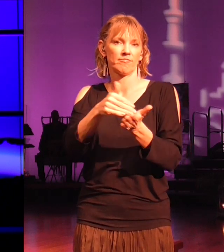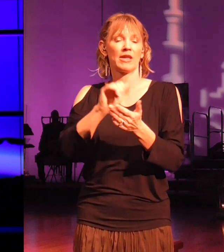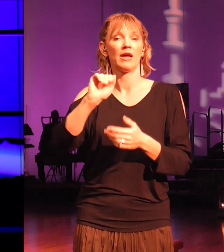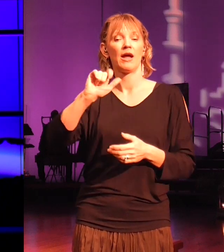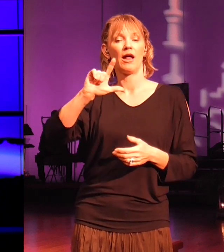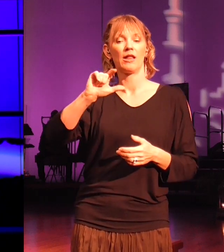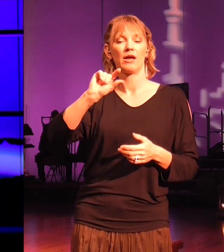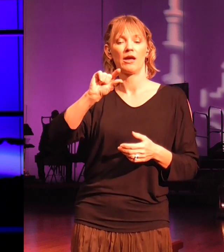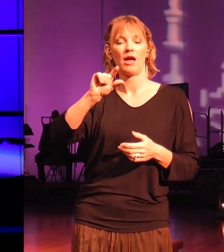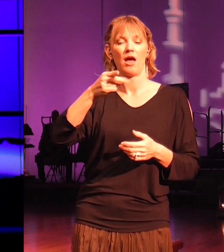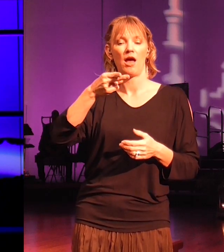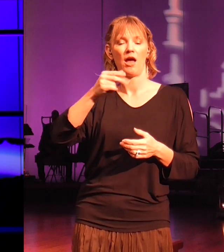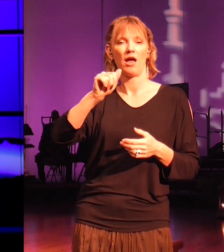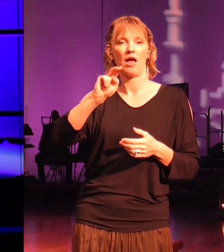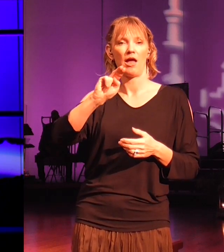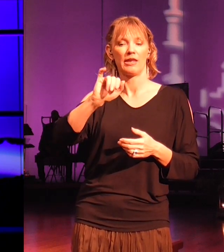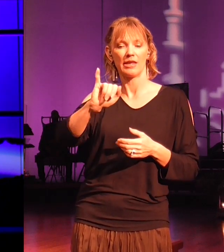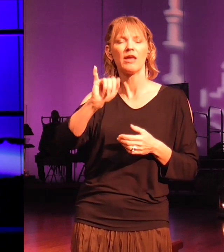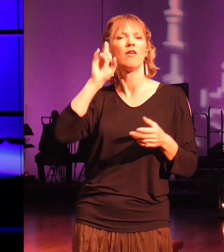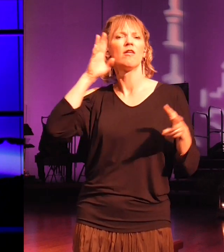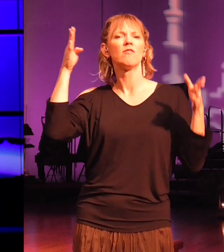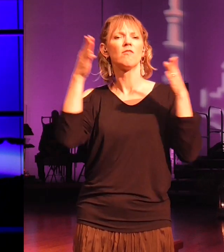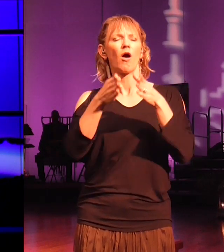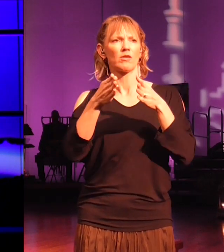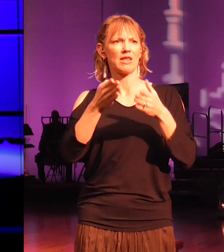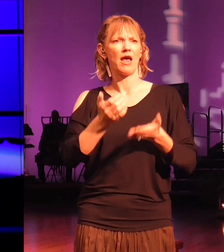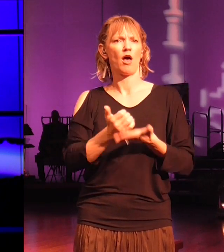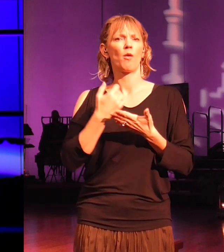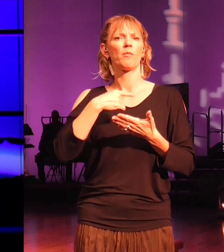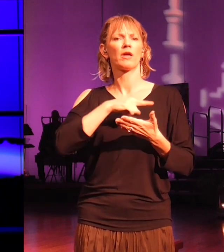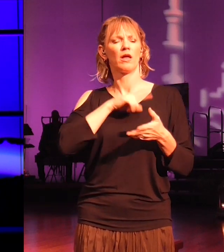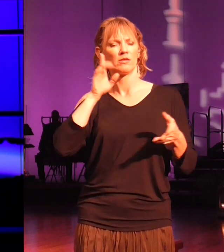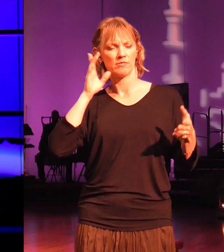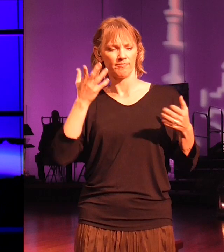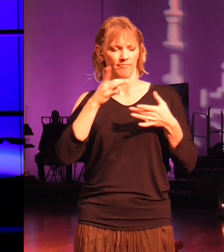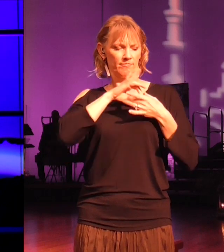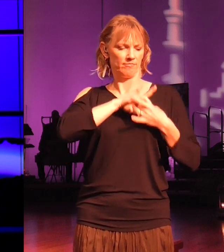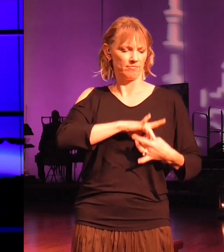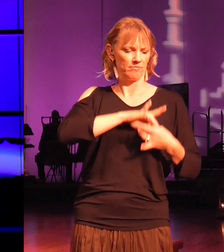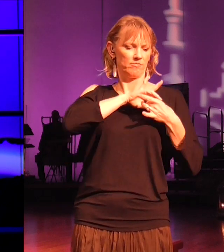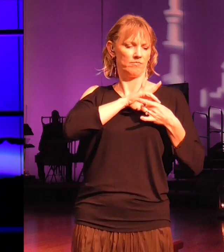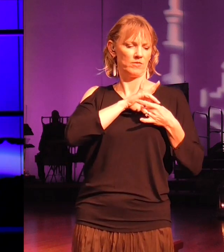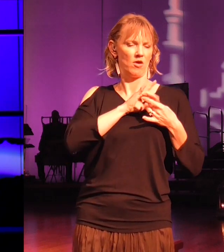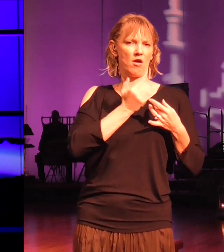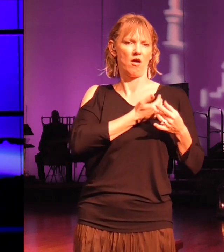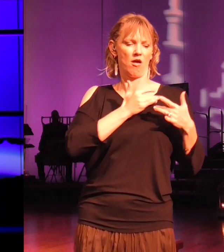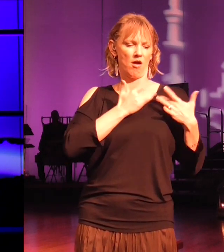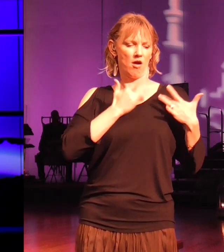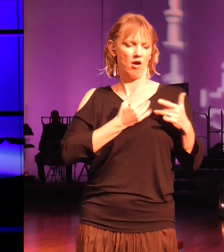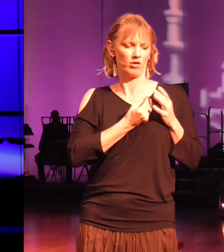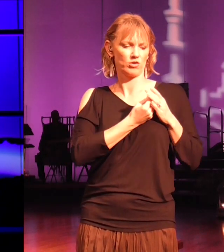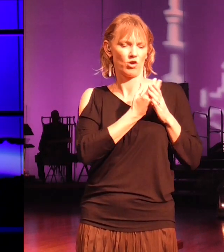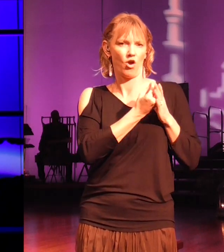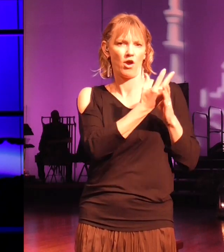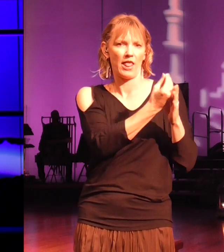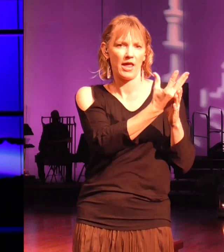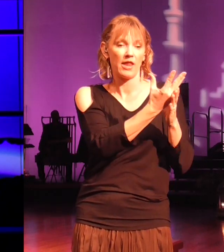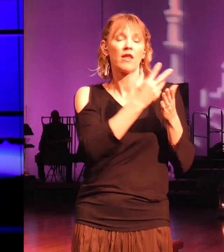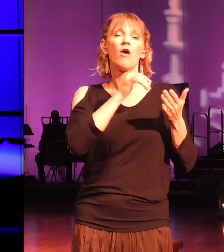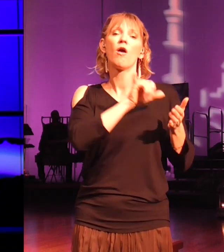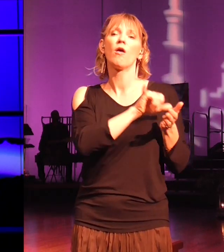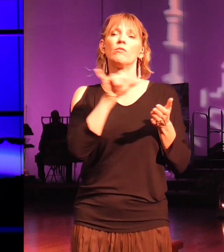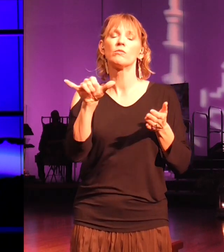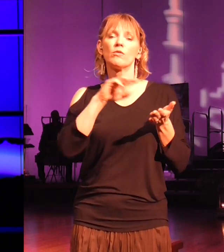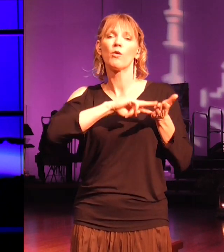is focused on bringing us into the garden of our heart. And what it means too is to connect with